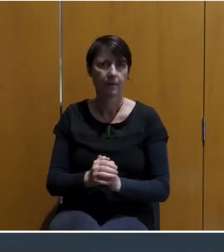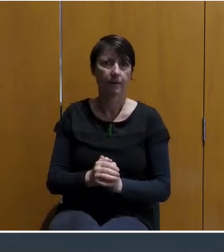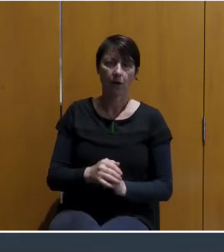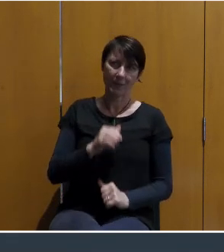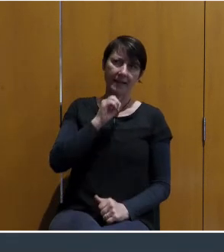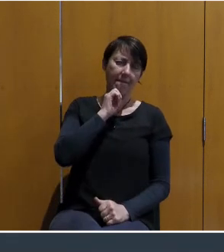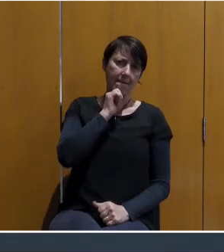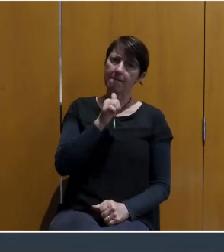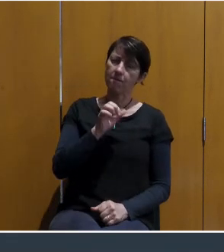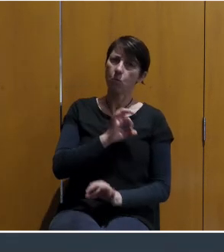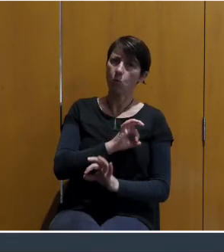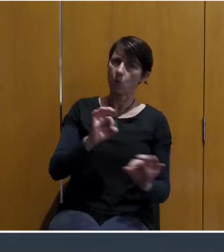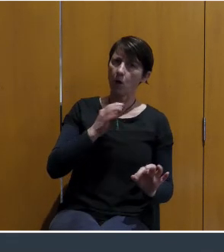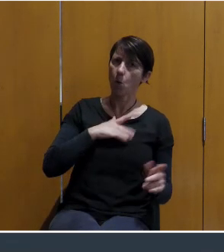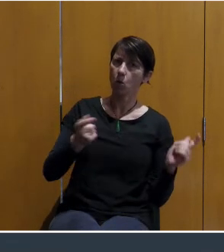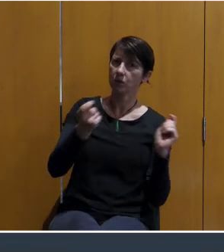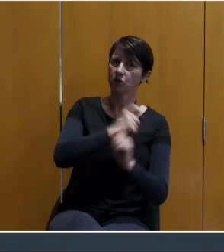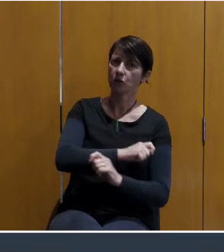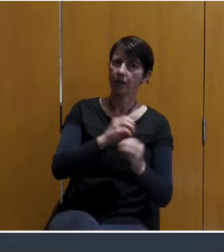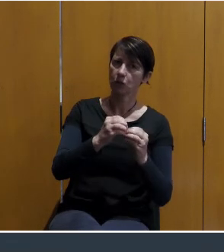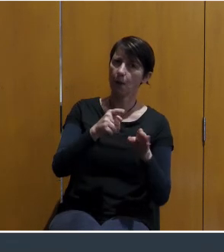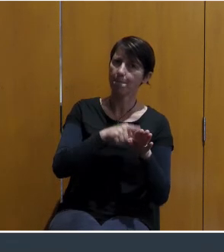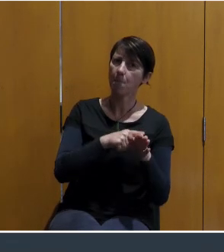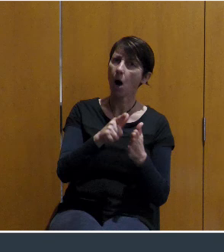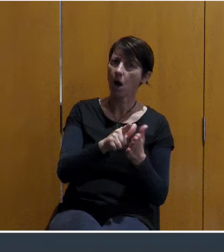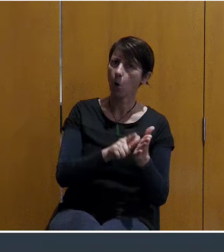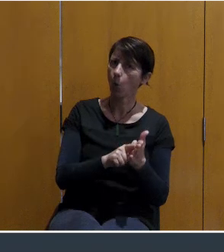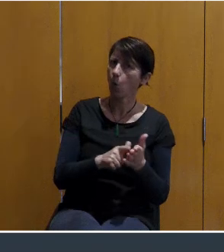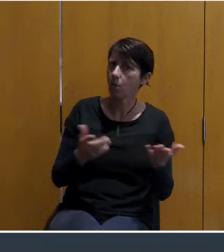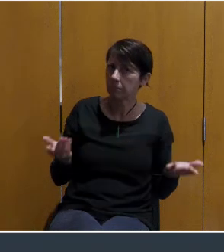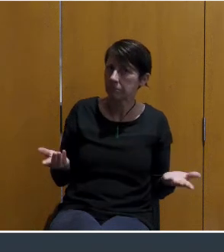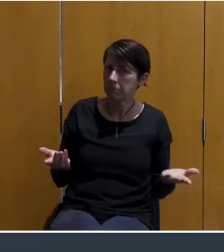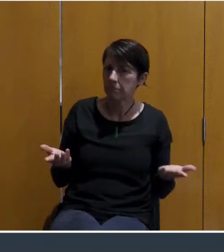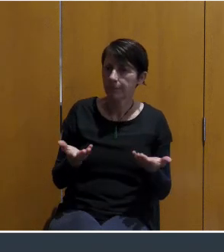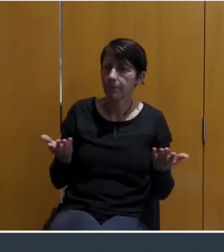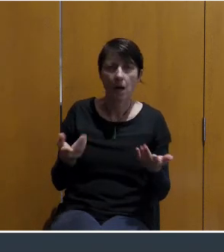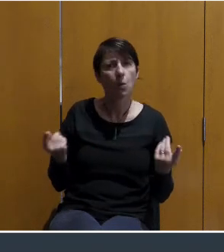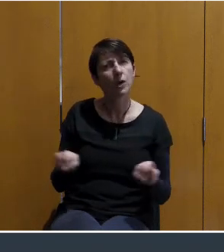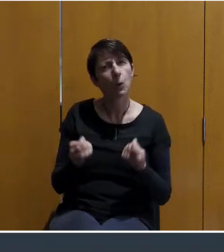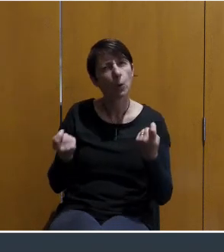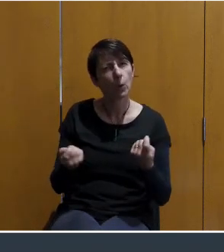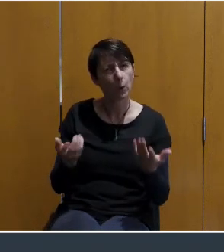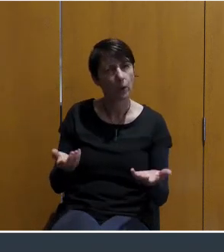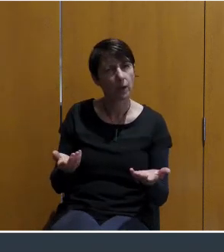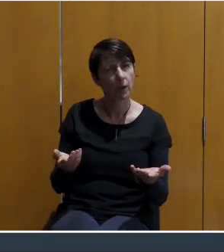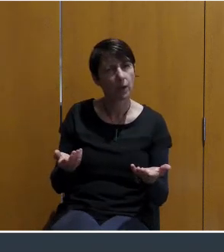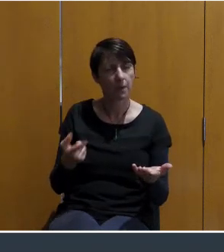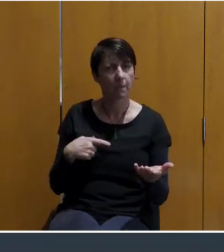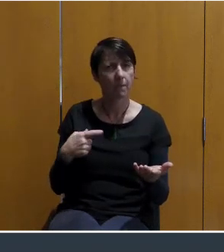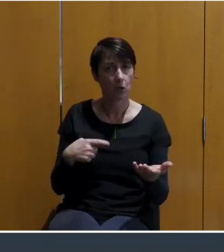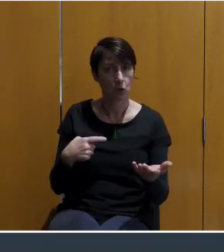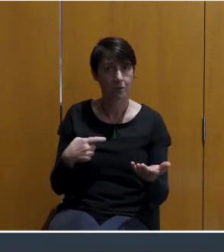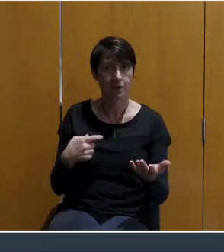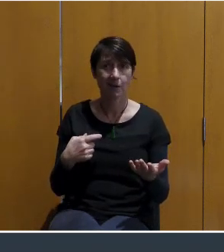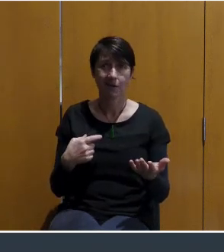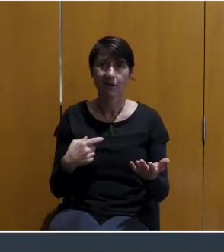bylaw change, what would the process look like? Because, given the amount of work that's gone into putting together